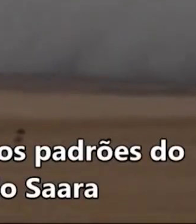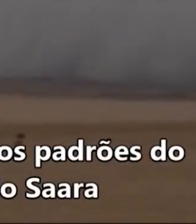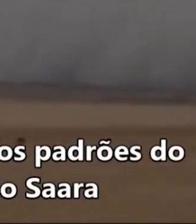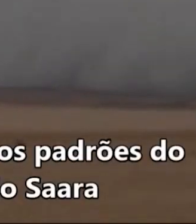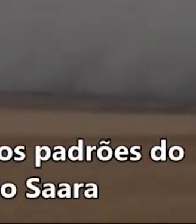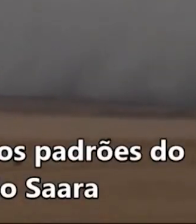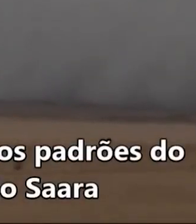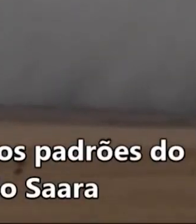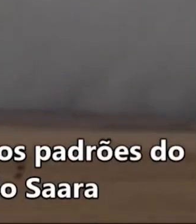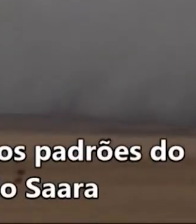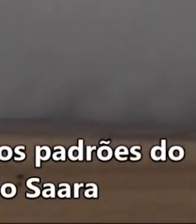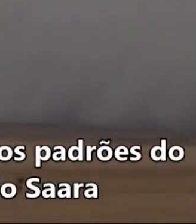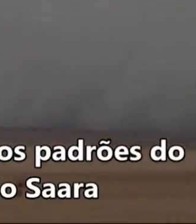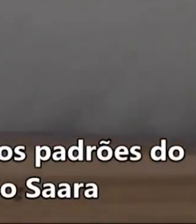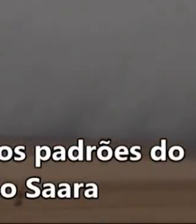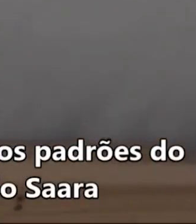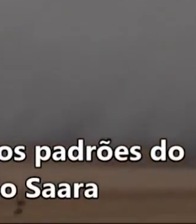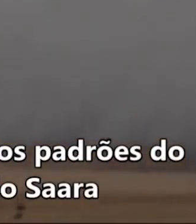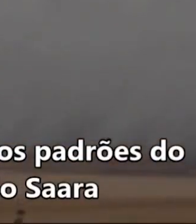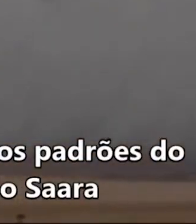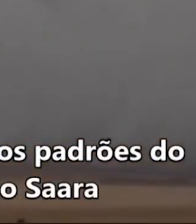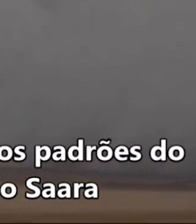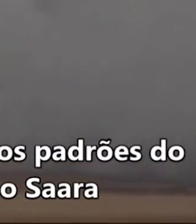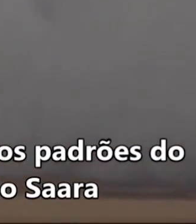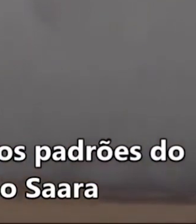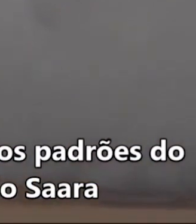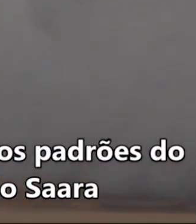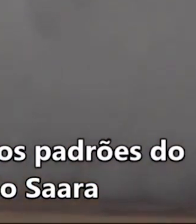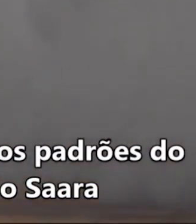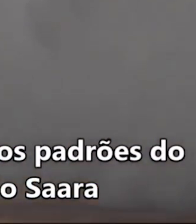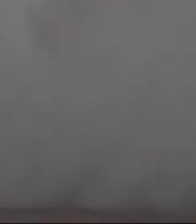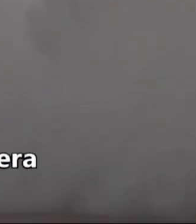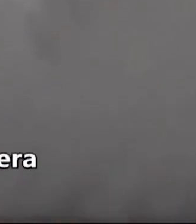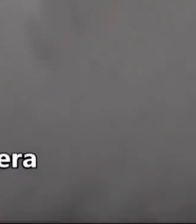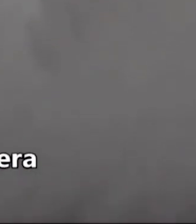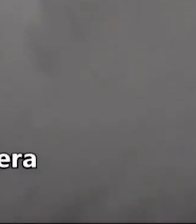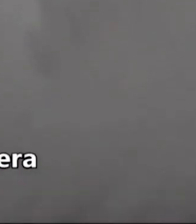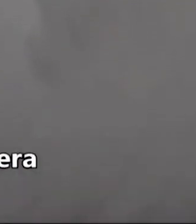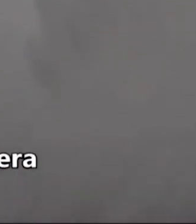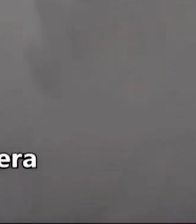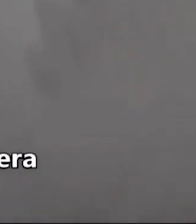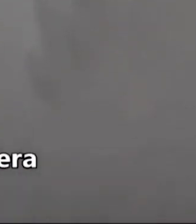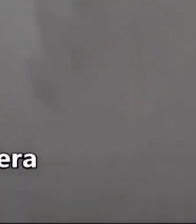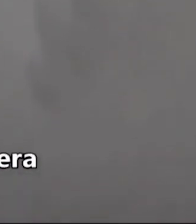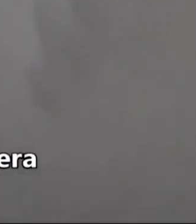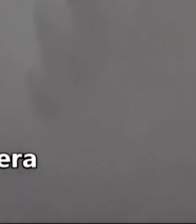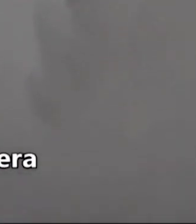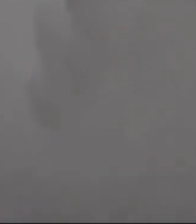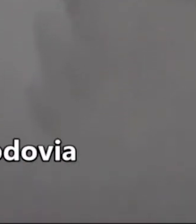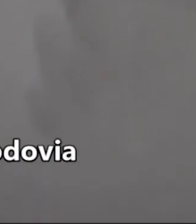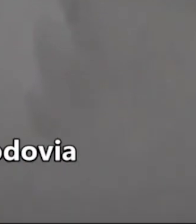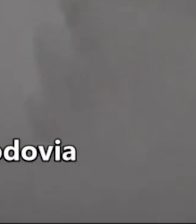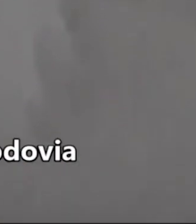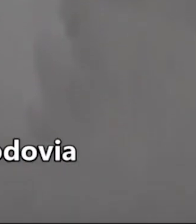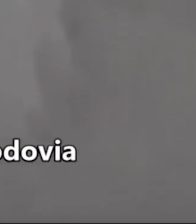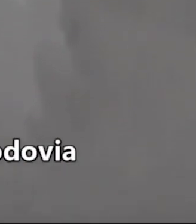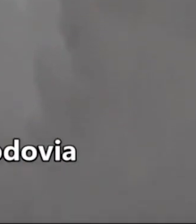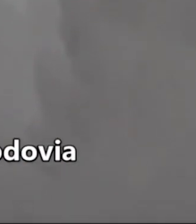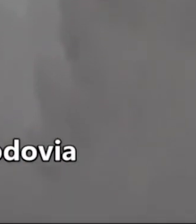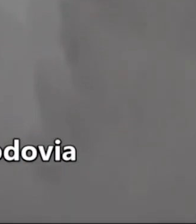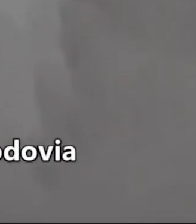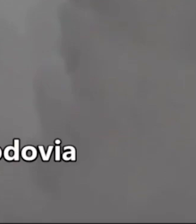amount of rainfall is correlated with wind patterns that can sweep dust from the Sahara and the Sahel into the upper atmosphere, which is basically